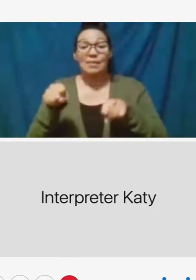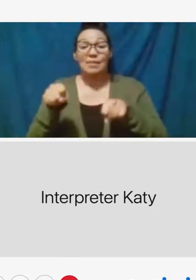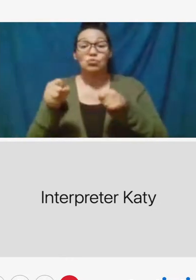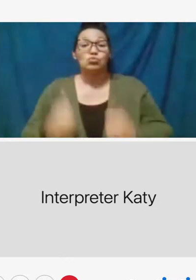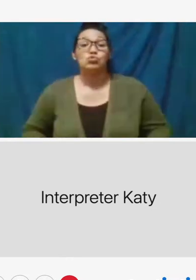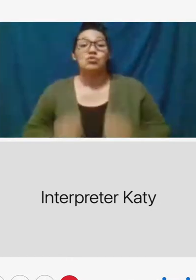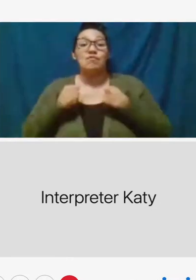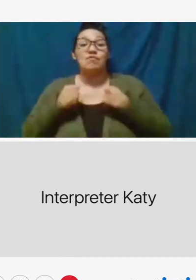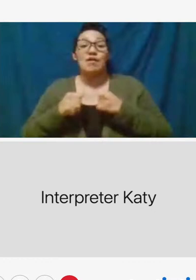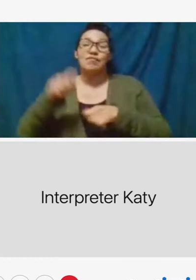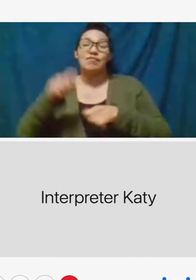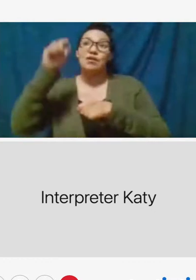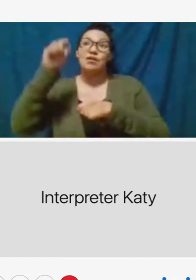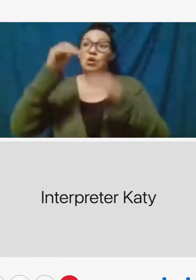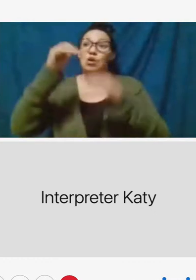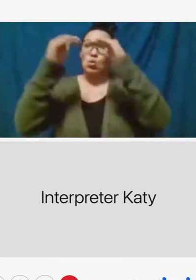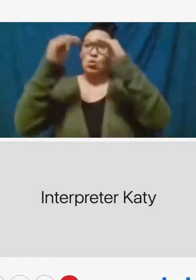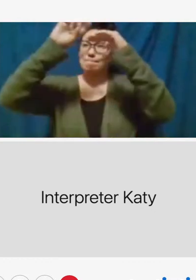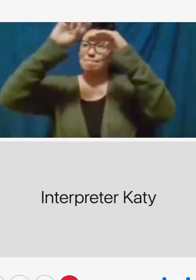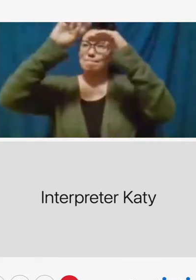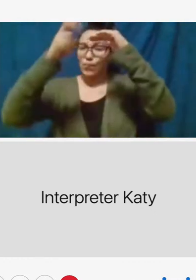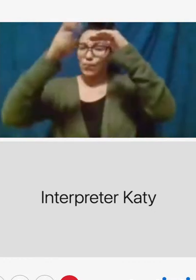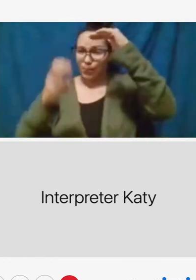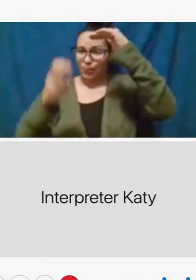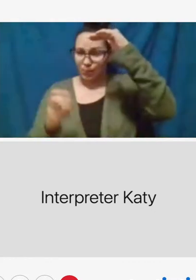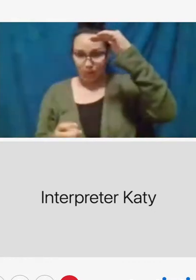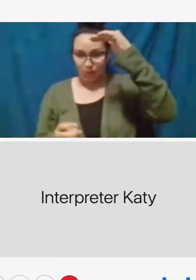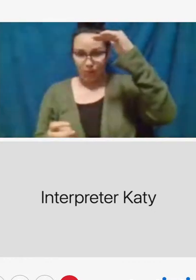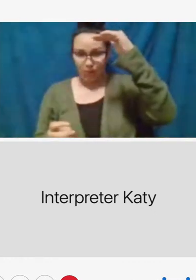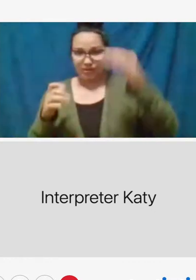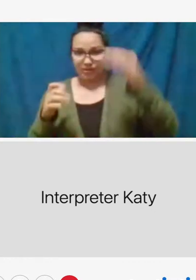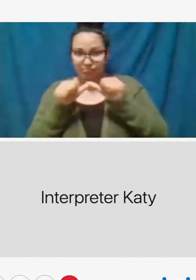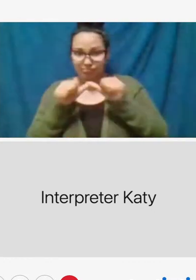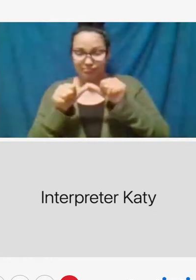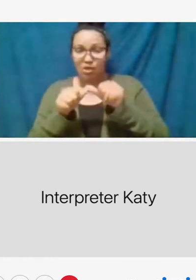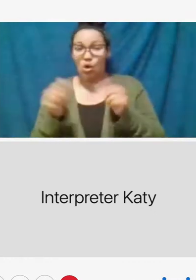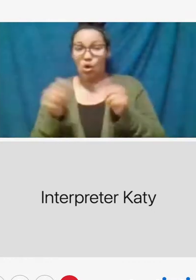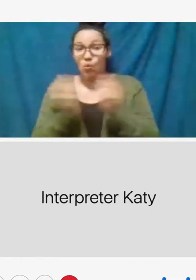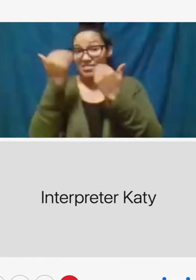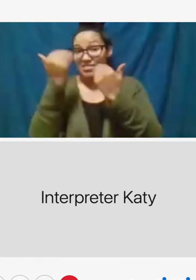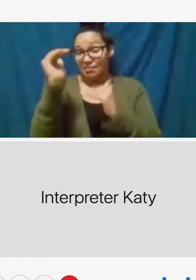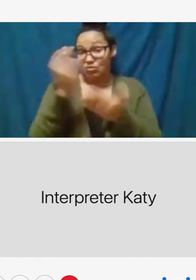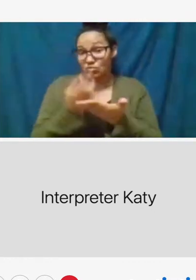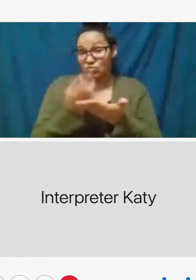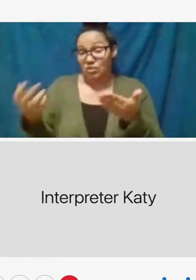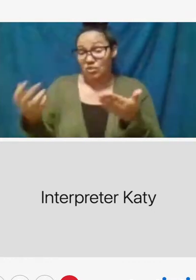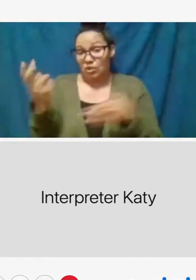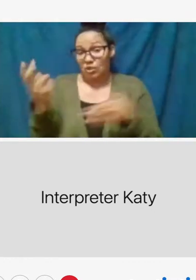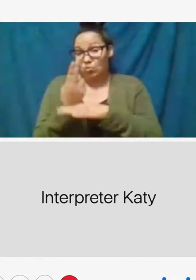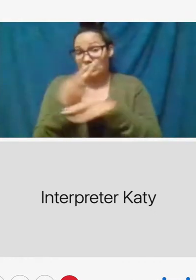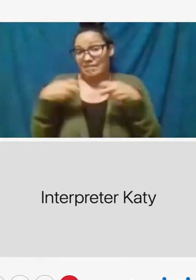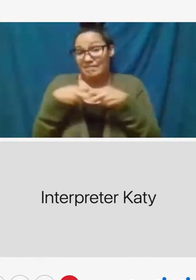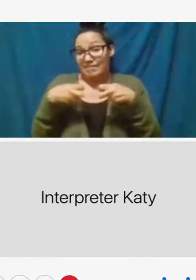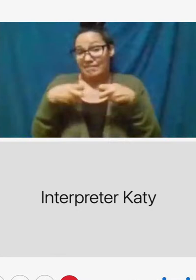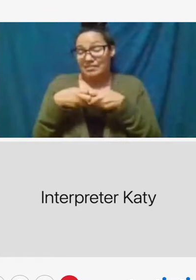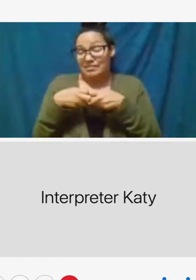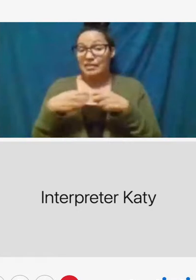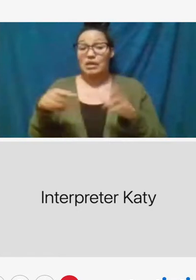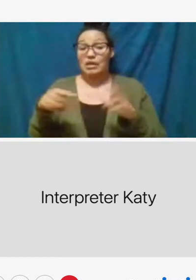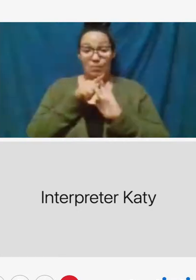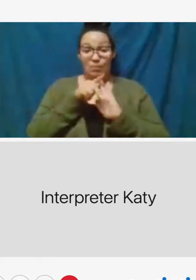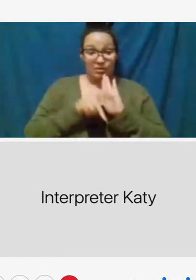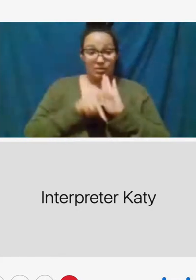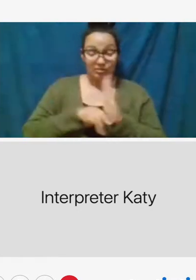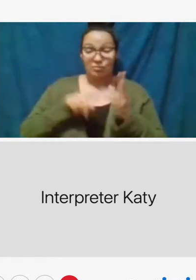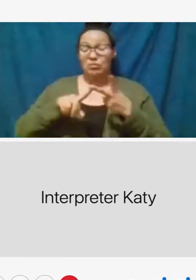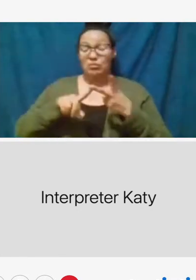Vivian Bish Auditorium with limited resources they use physic principles and creativity during what has now to come as known